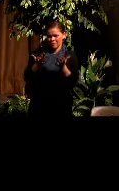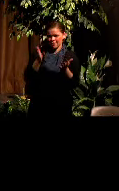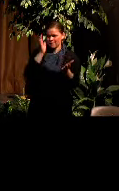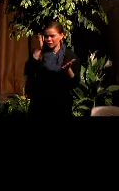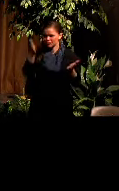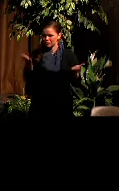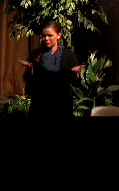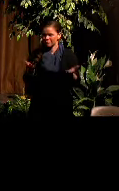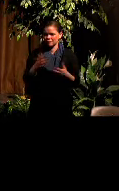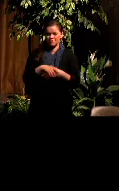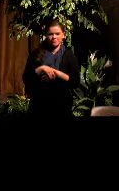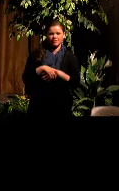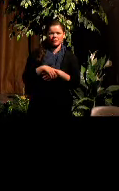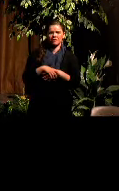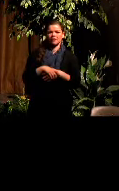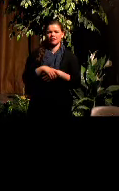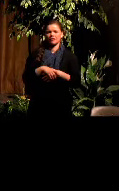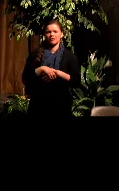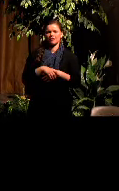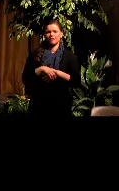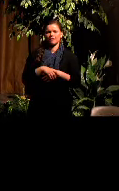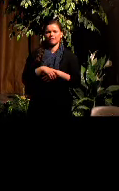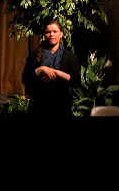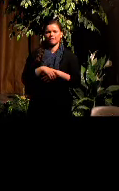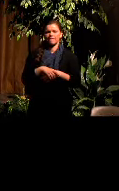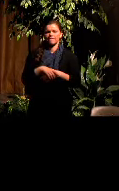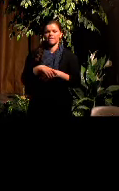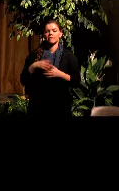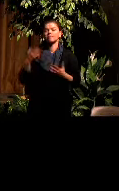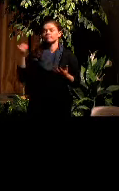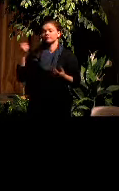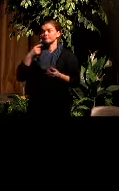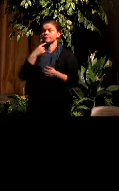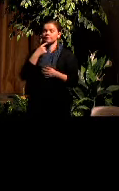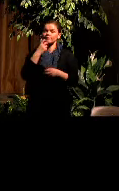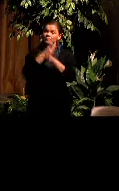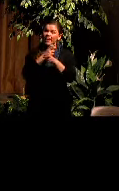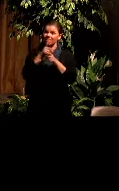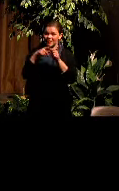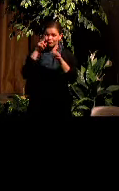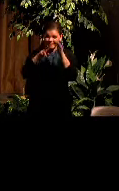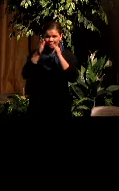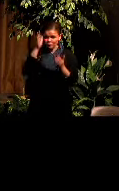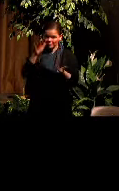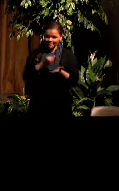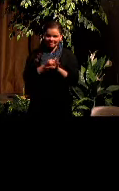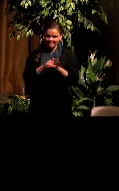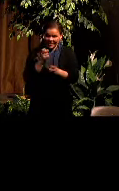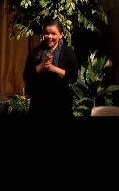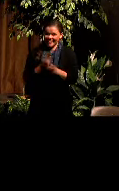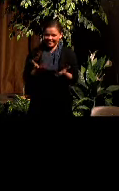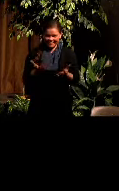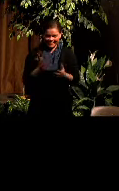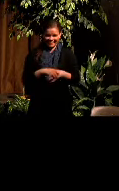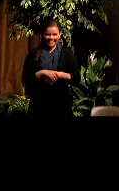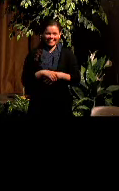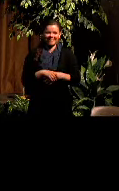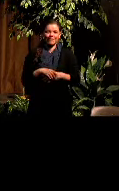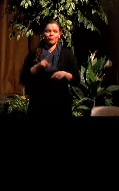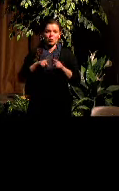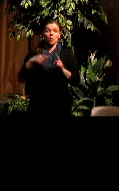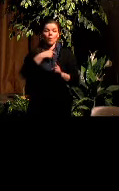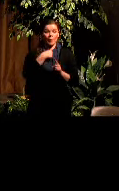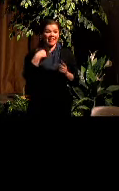Yeah, it's hard to predict in the future like that, but I do know that when we've already intervened by